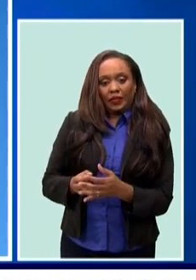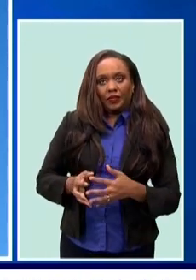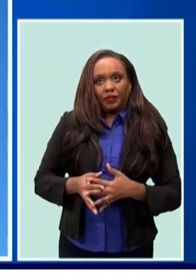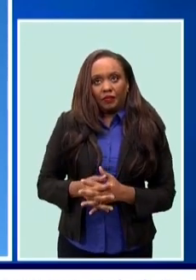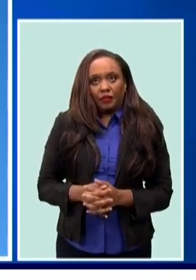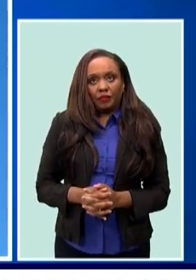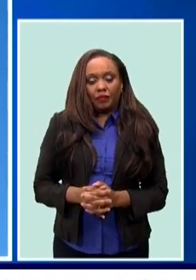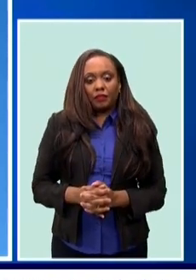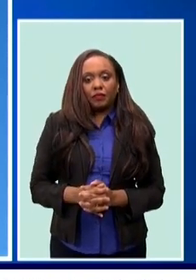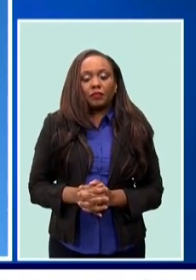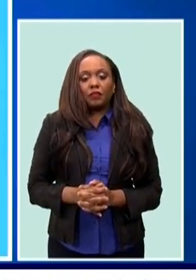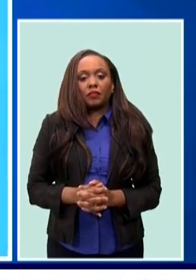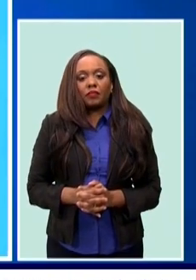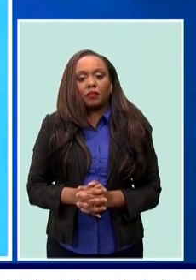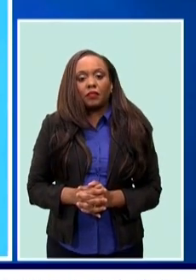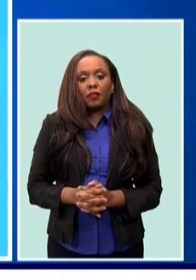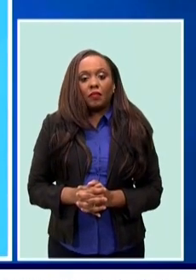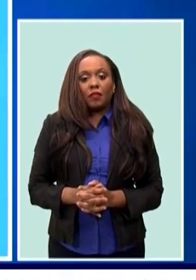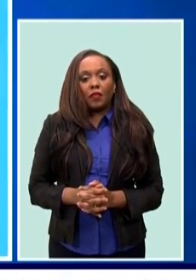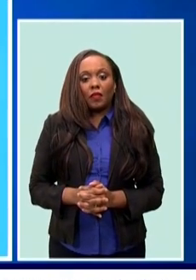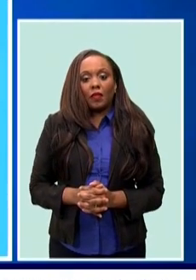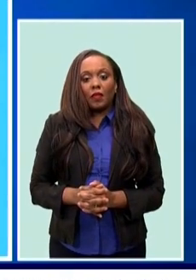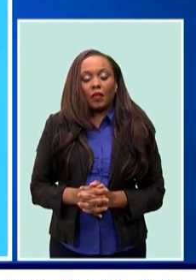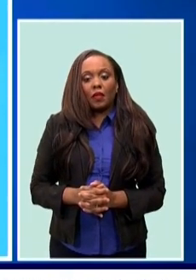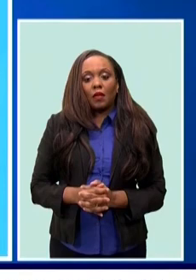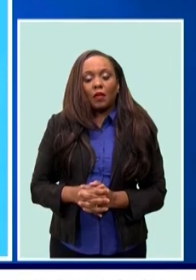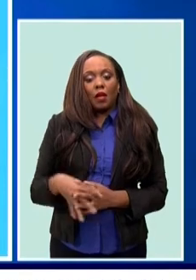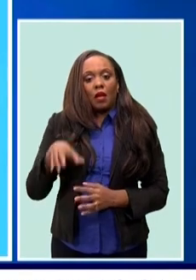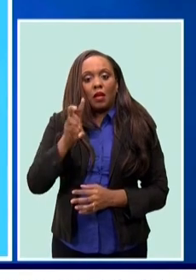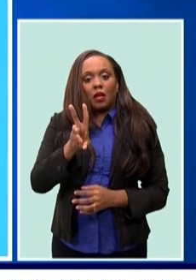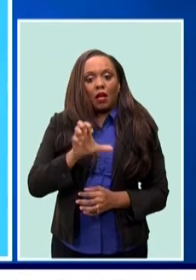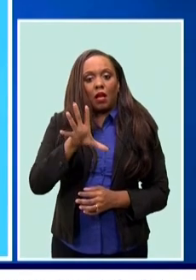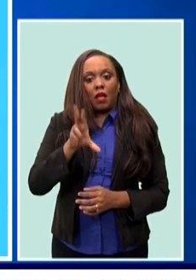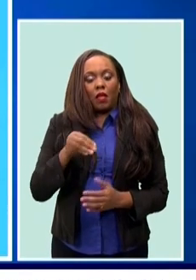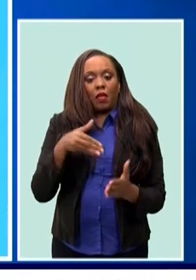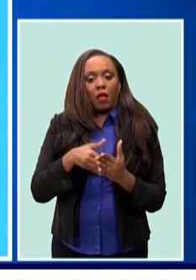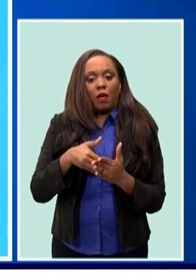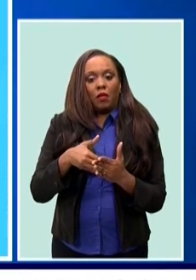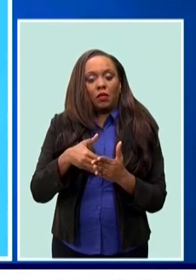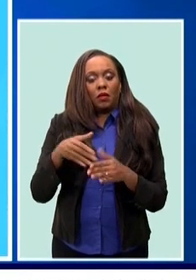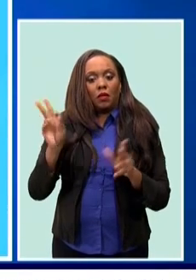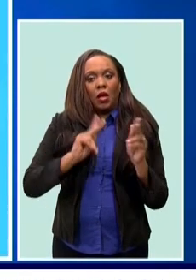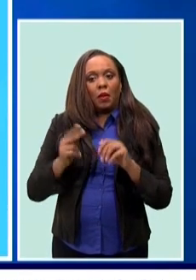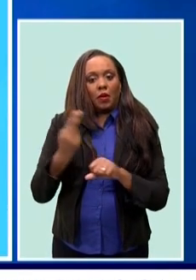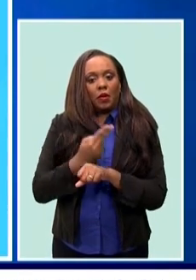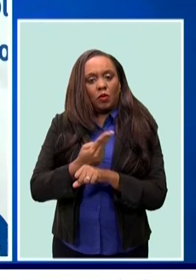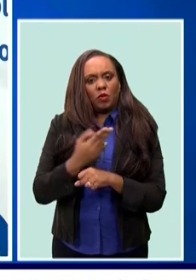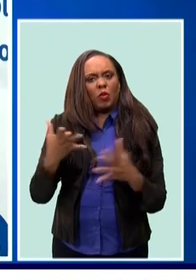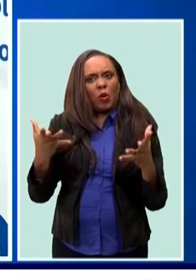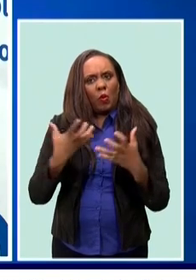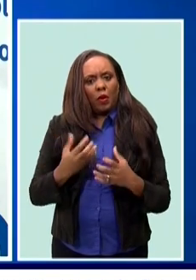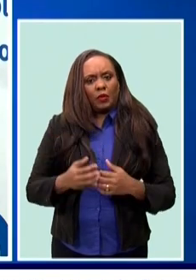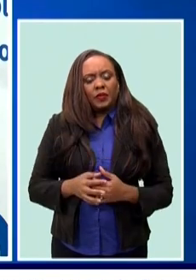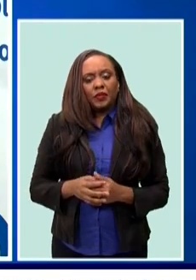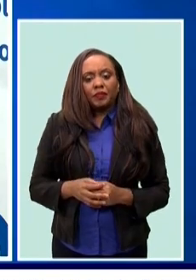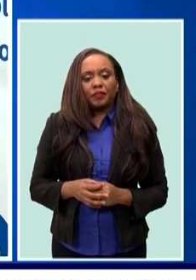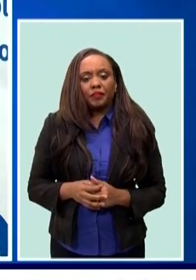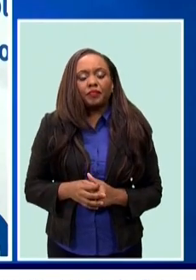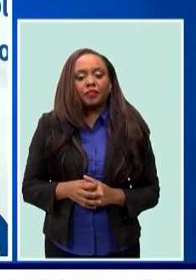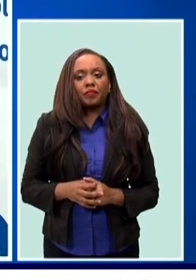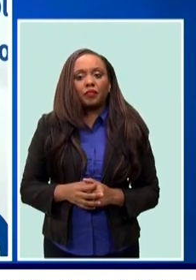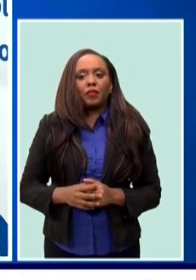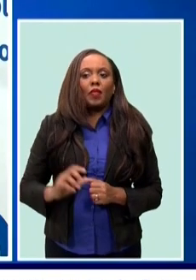growth and quality of life for the 630,000 people across those islands. This will be the first time